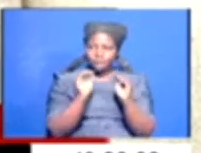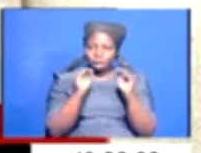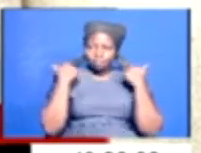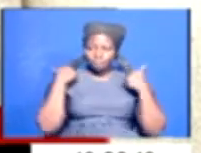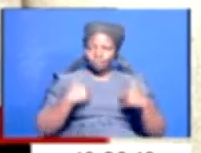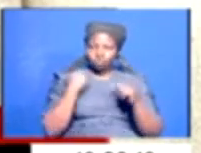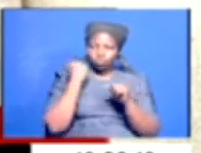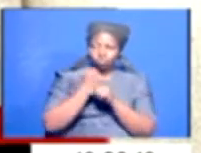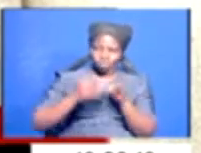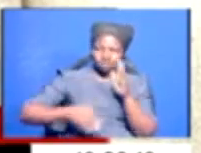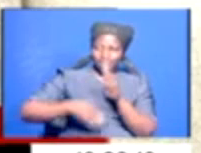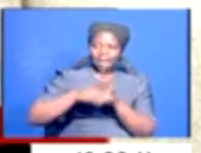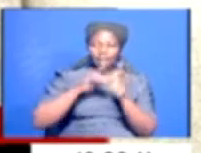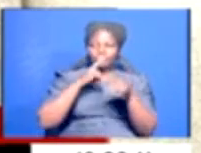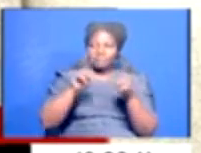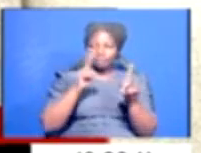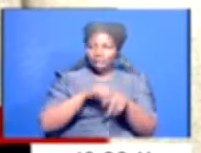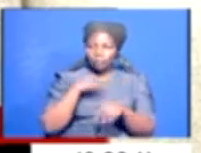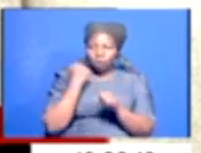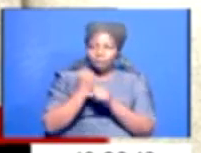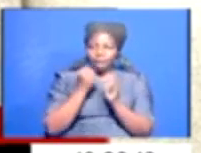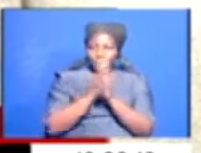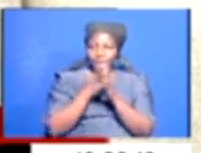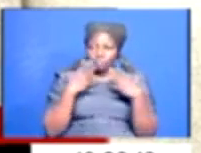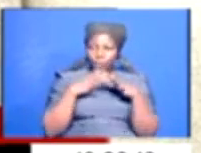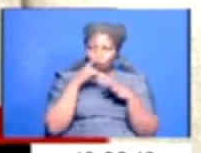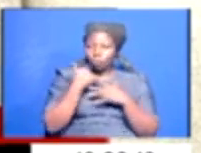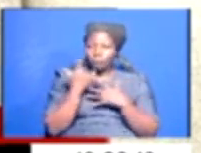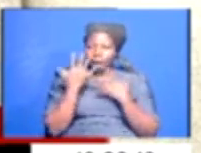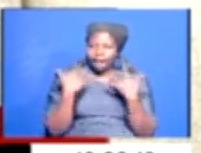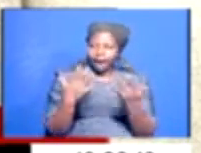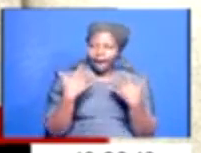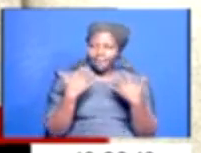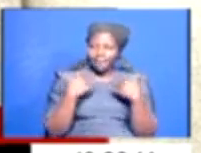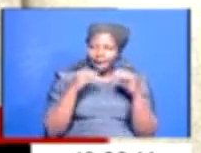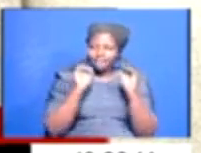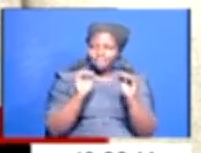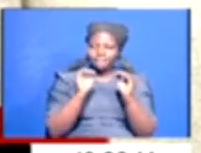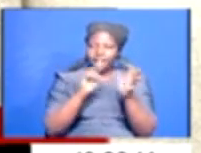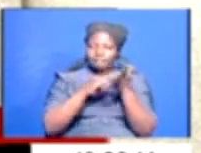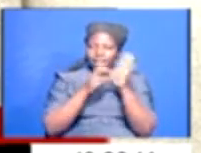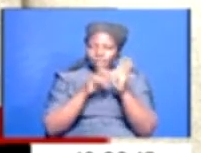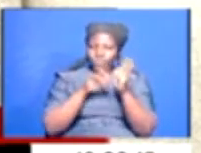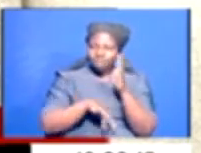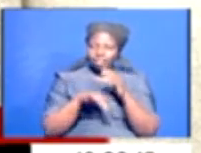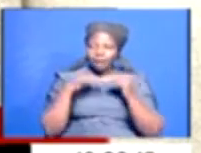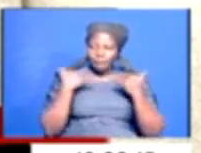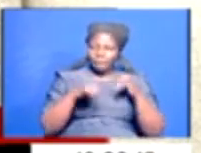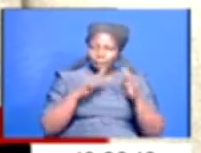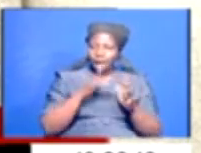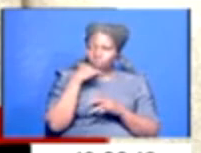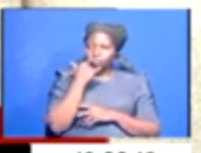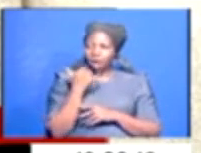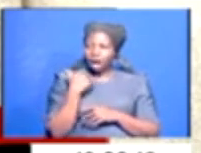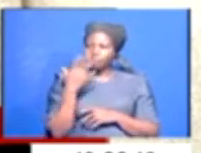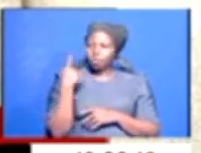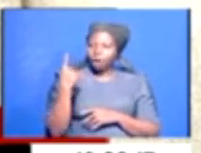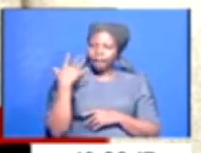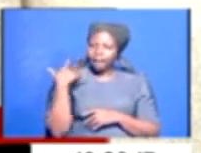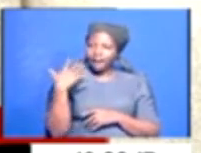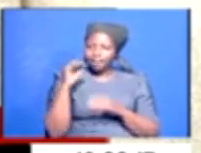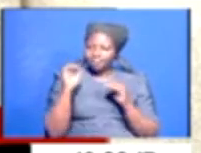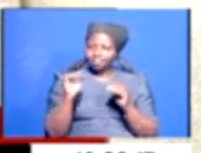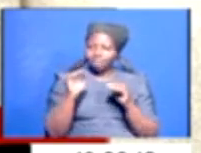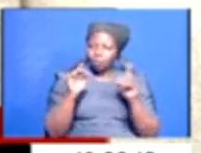come to amputee is containing such players amputated one leg and one hand. So to me, I am a